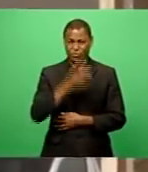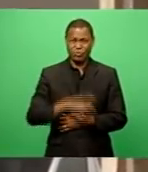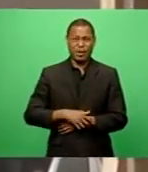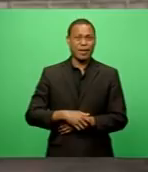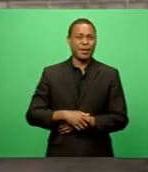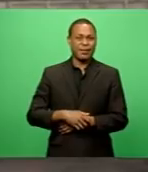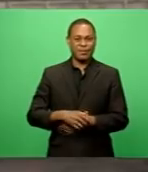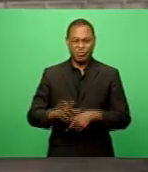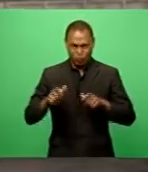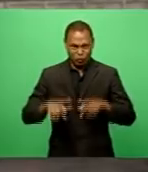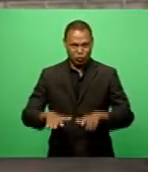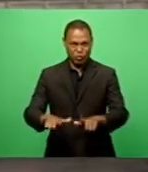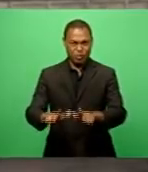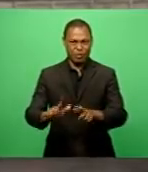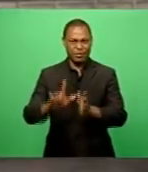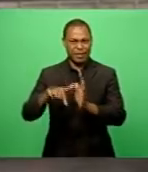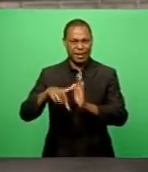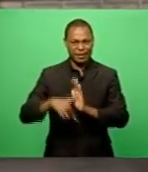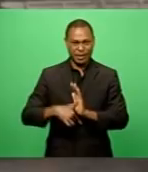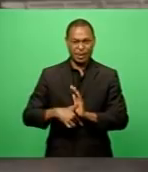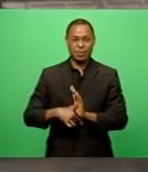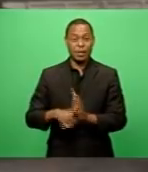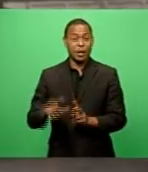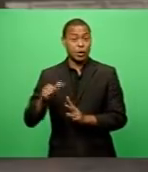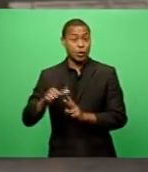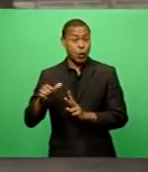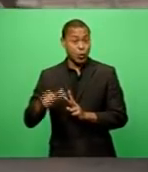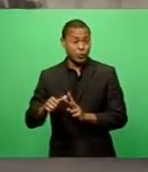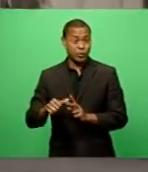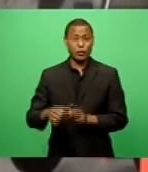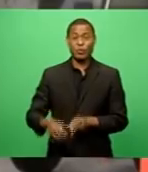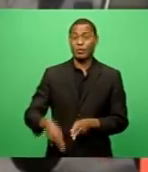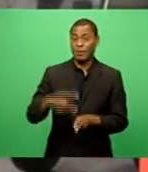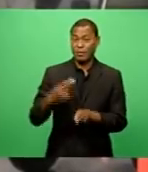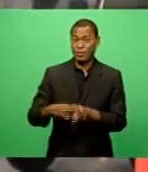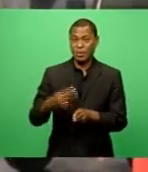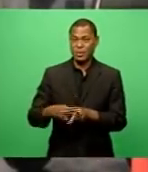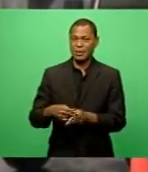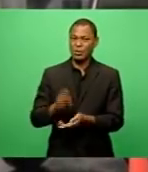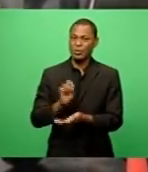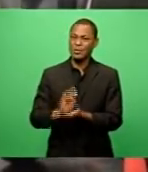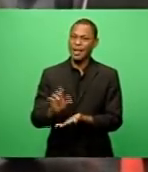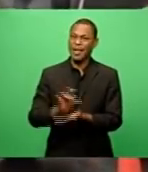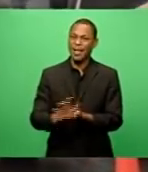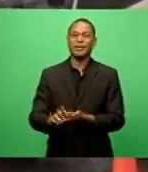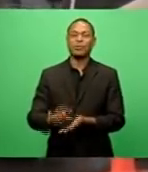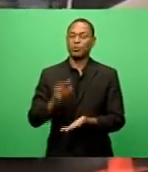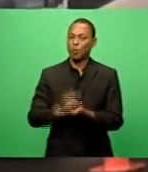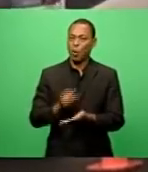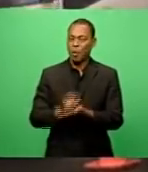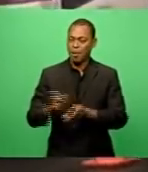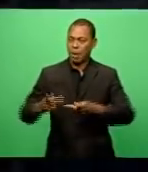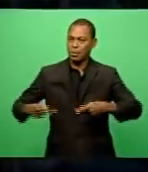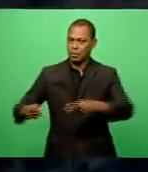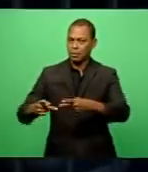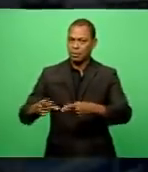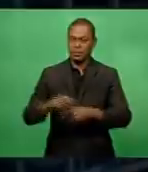periods, and the Permanent Secretary also reiterates that vendors and farmers are to sell their produce from proper facilities.